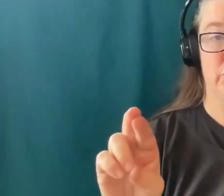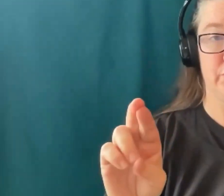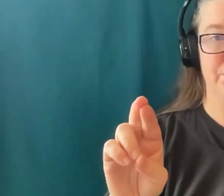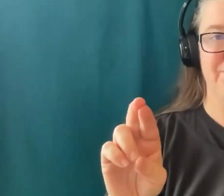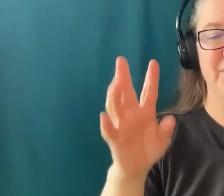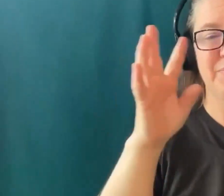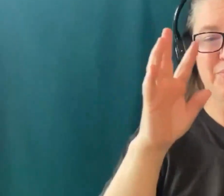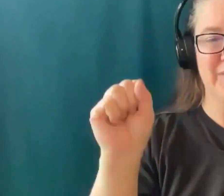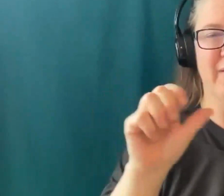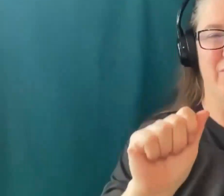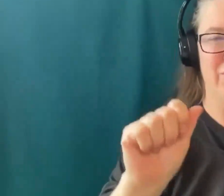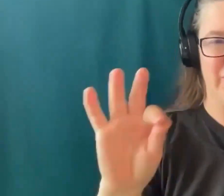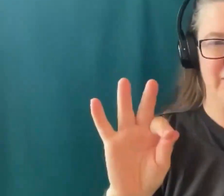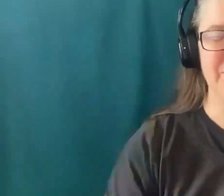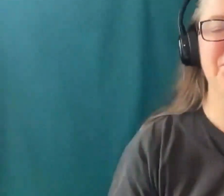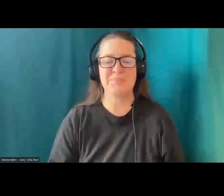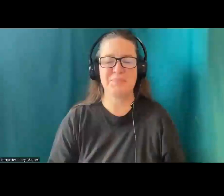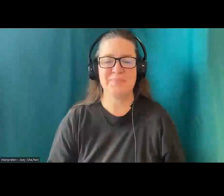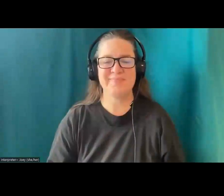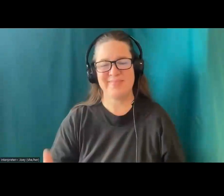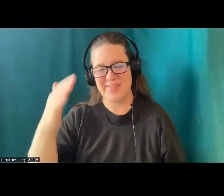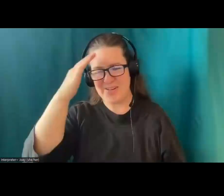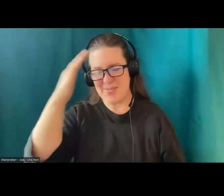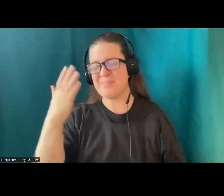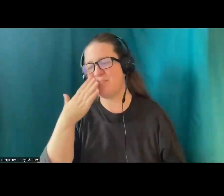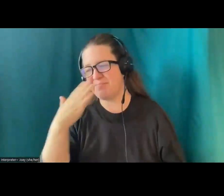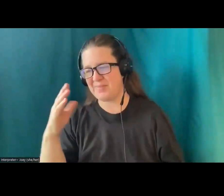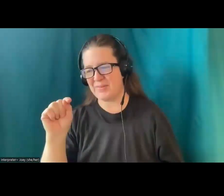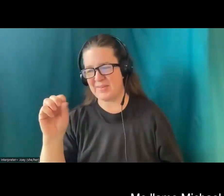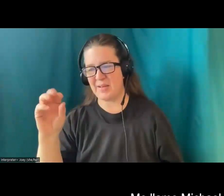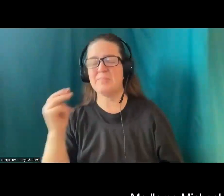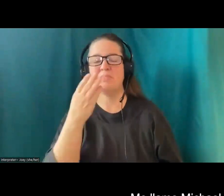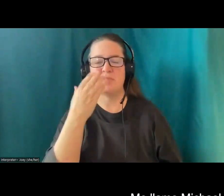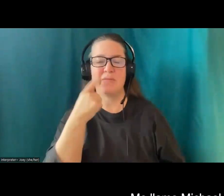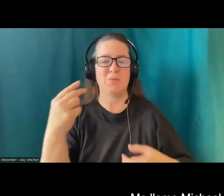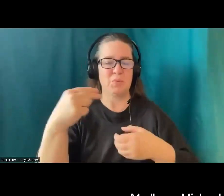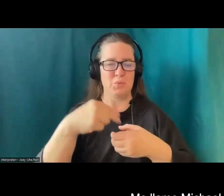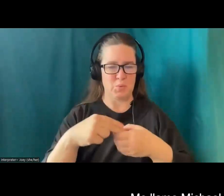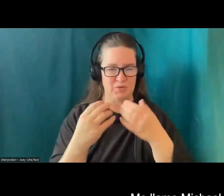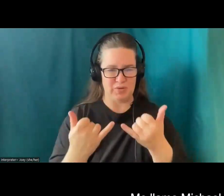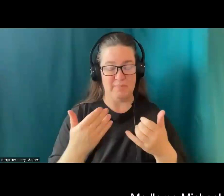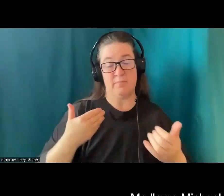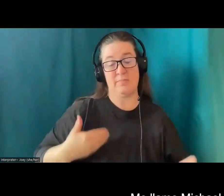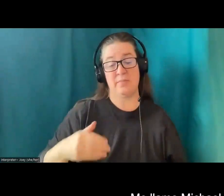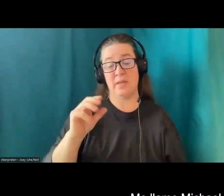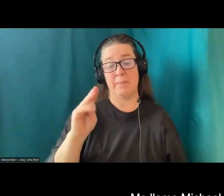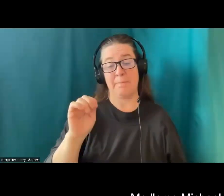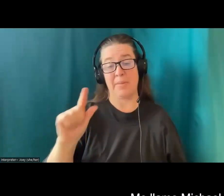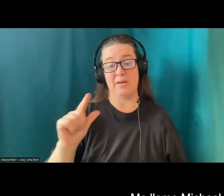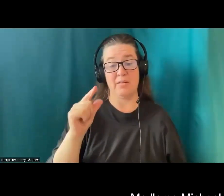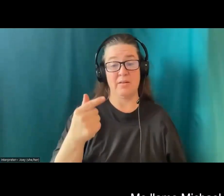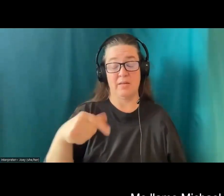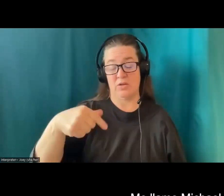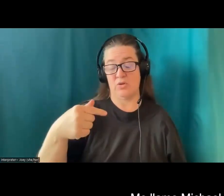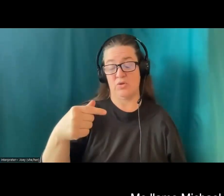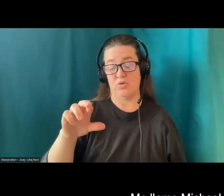Thank you, Tom, and hello, everyone. Thank you for being here today. My name is Michael Greer, and I am the President